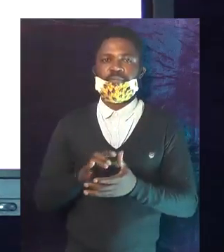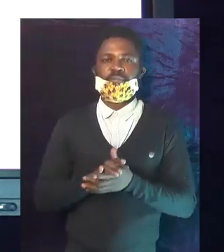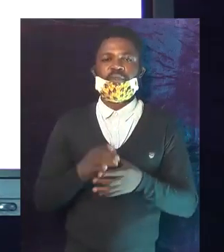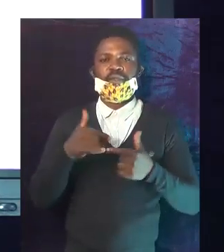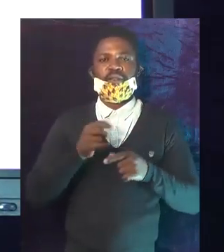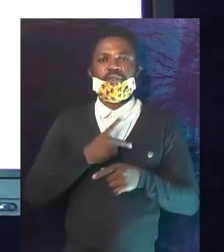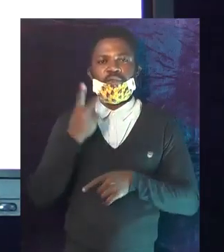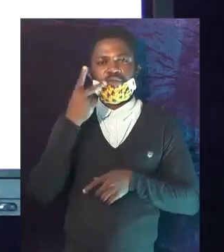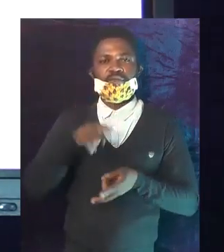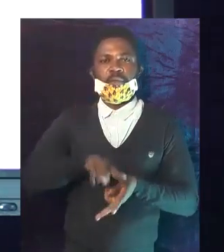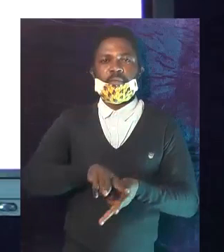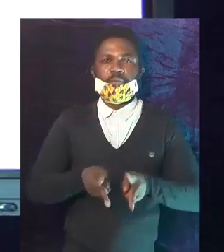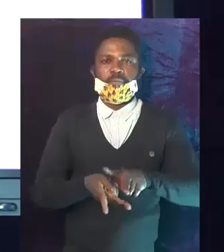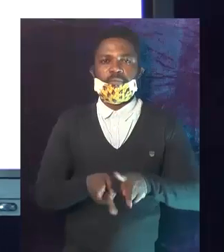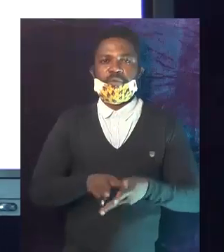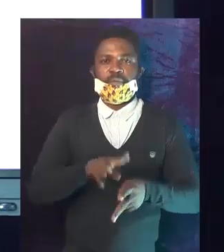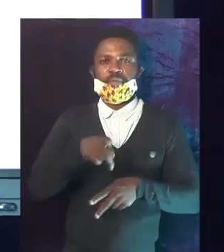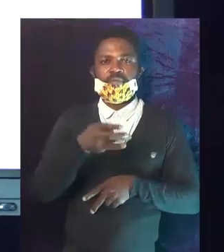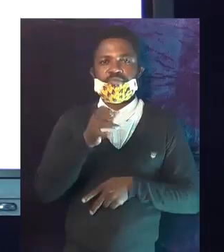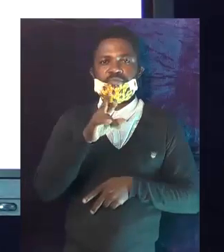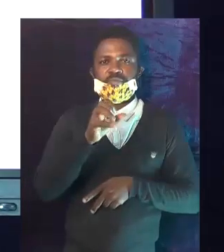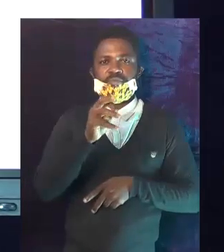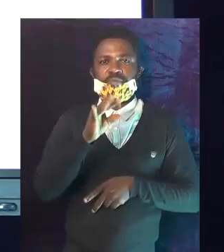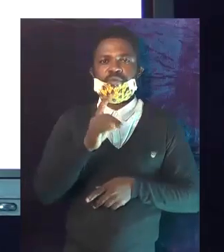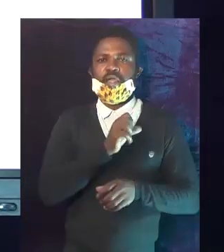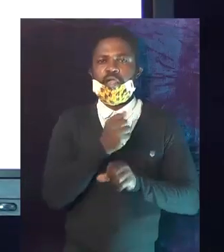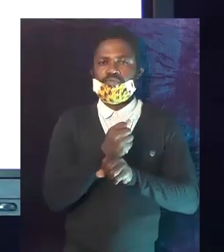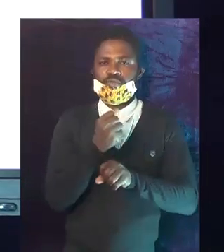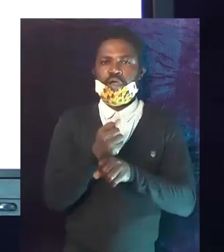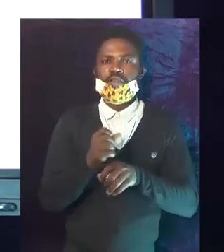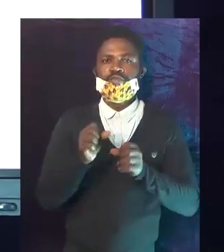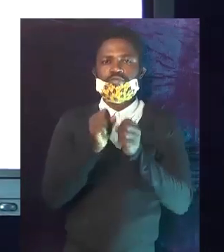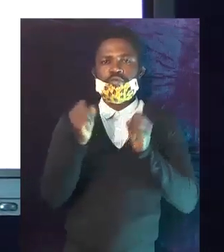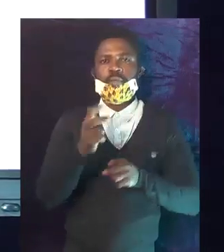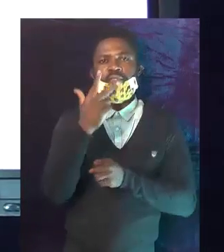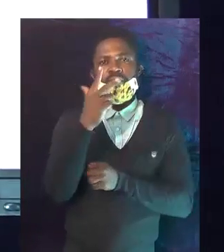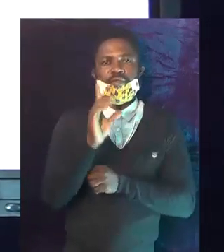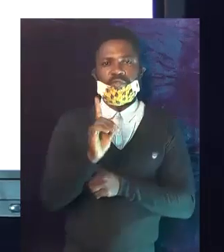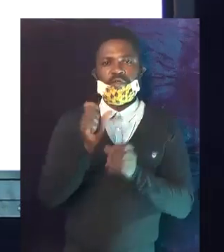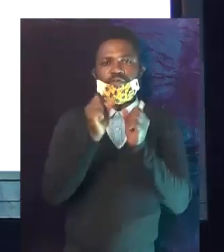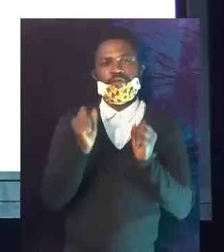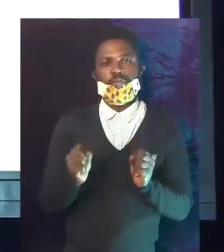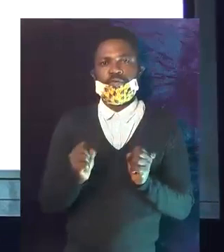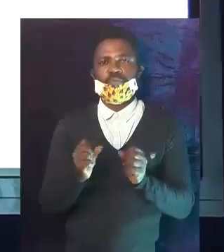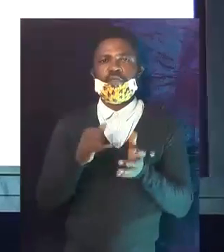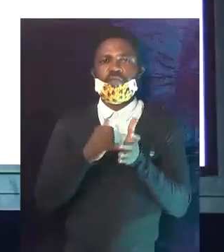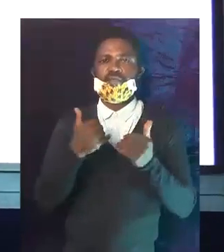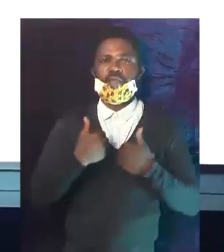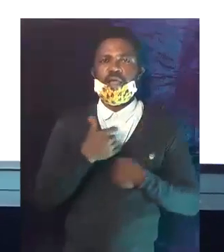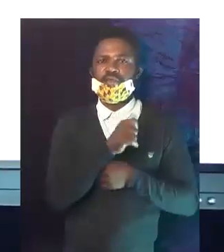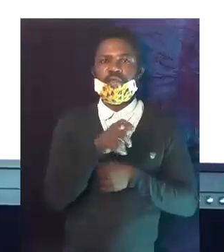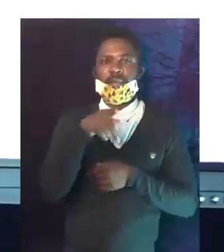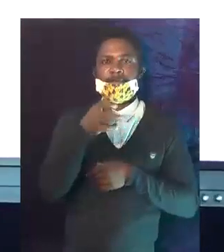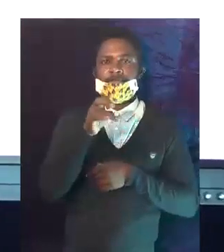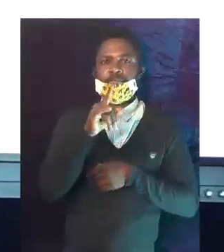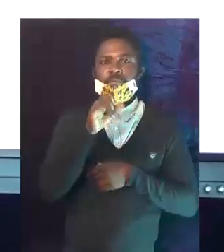Now let's look at pyramids. A pyramid is a solid shape, a three-dimensional shape. It has a